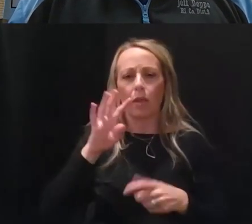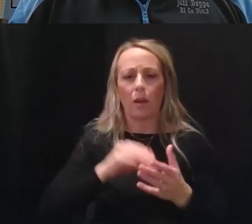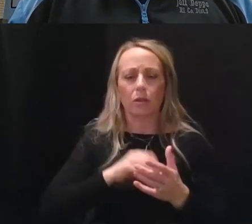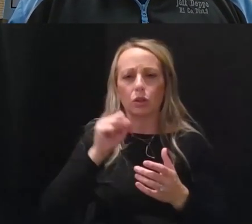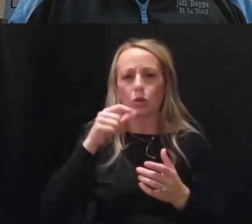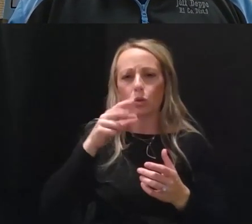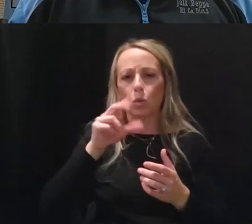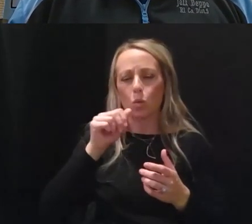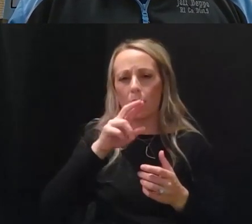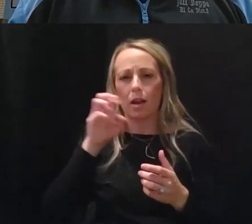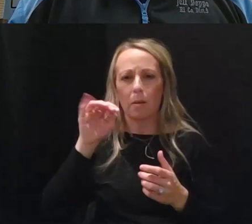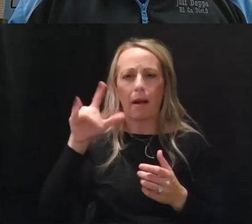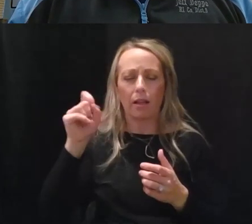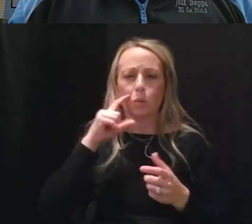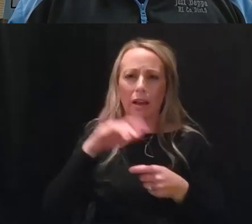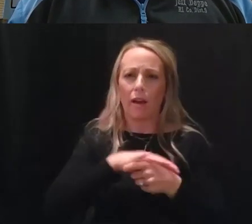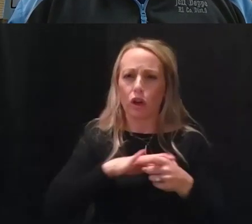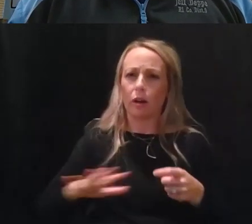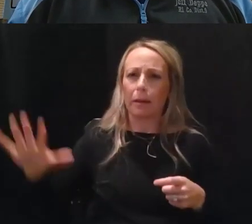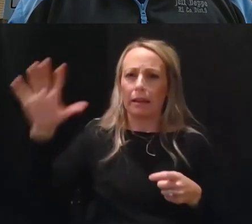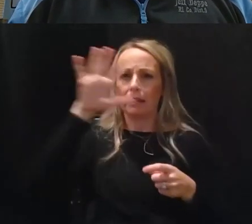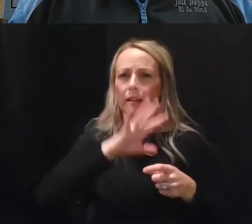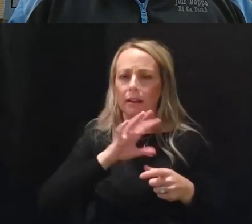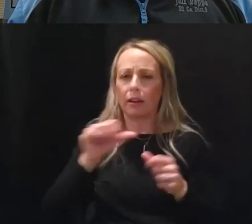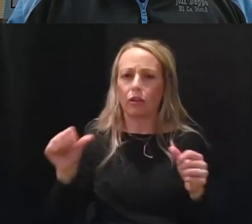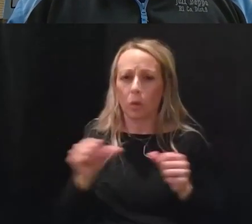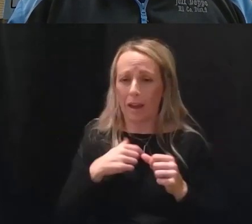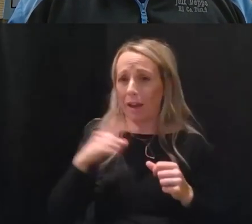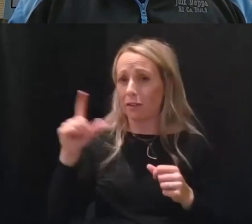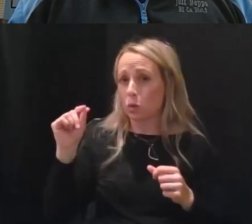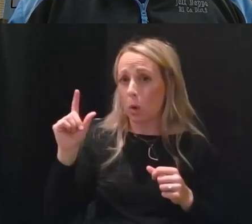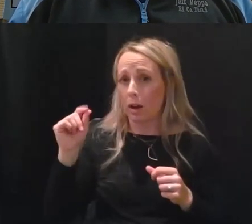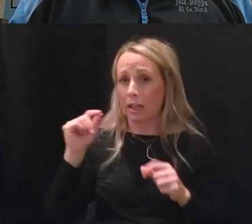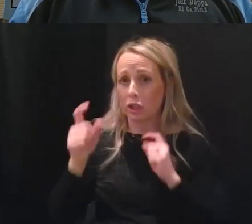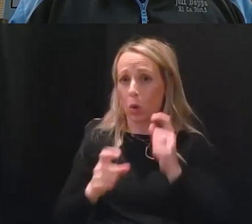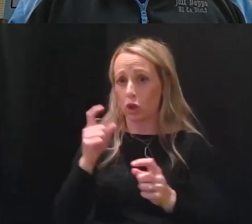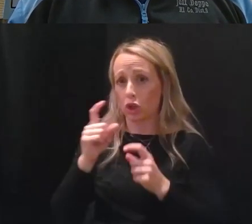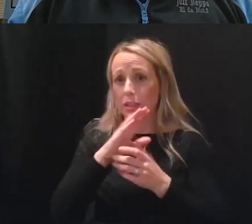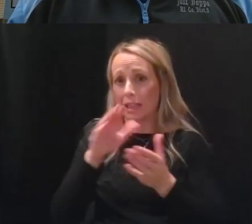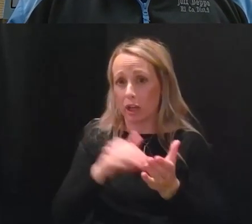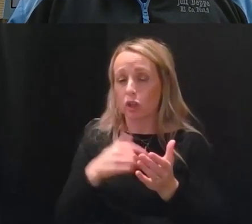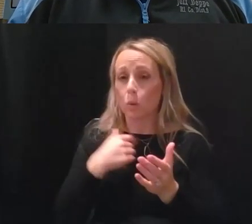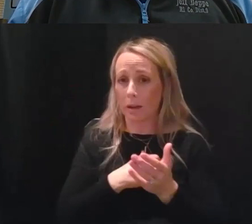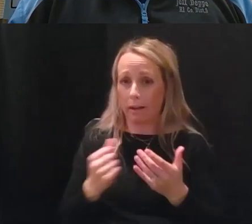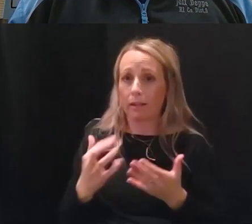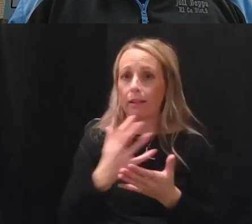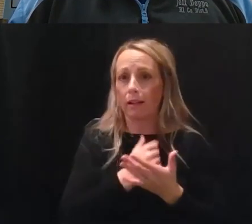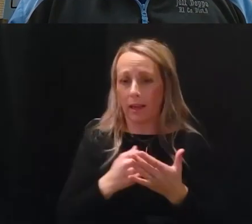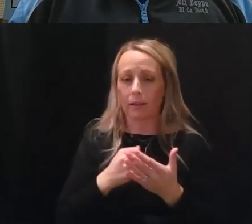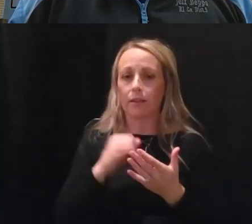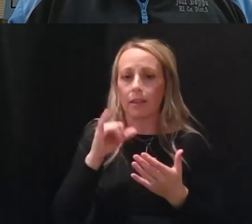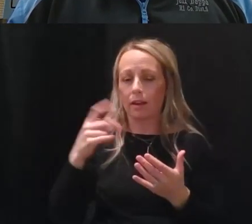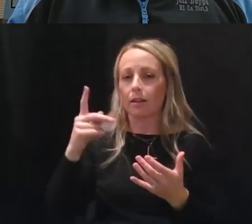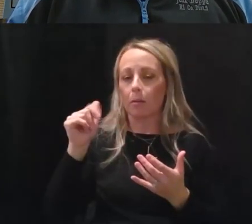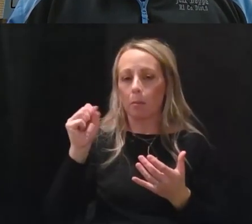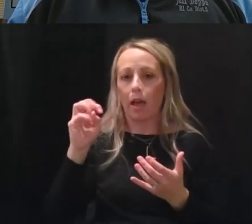we cover quite a bit of territory. We have 20 donor centers where we can collect that convalescent plasma from donors patients